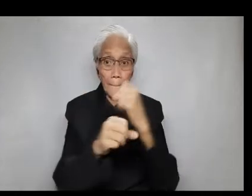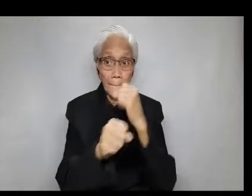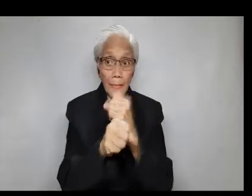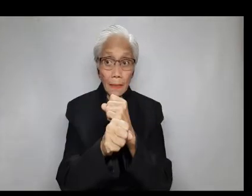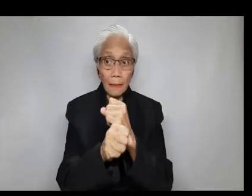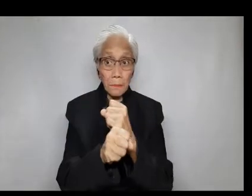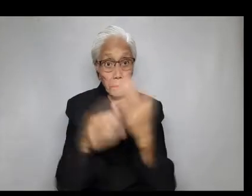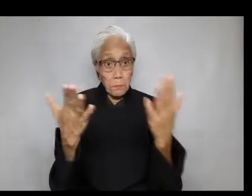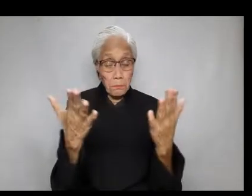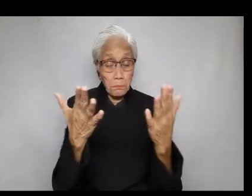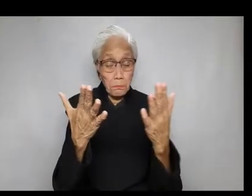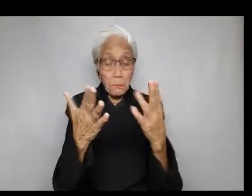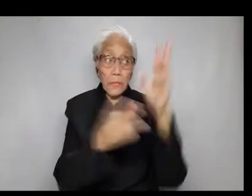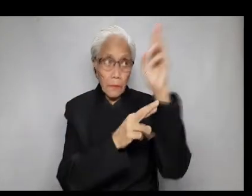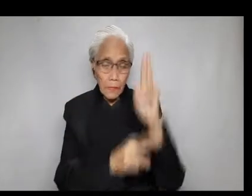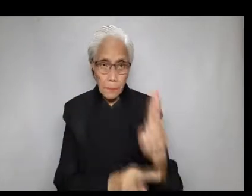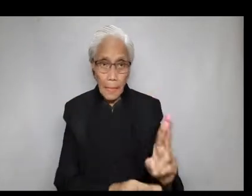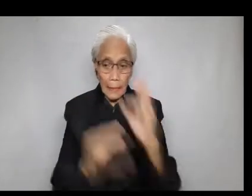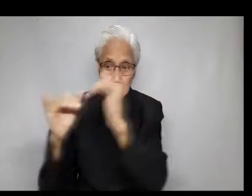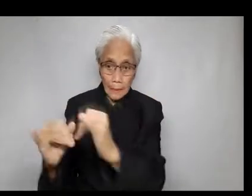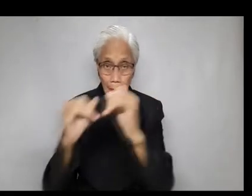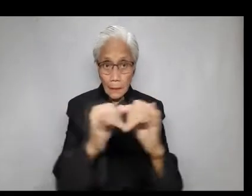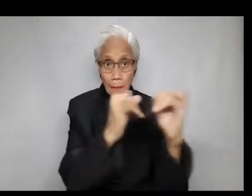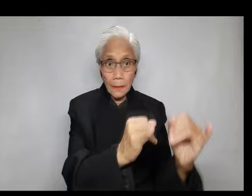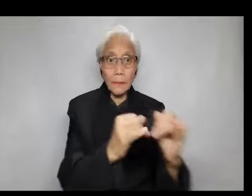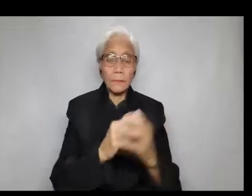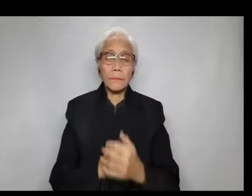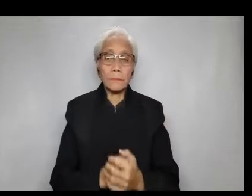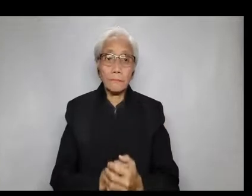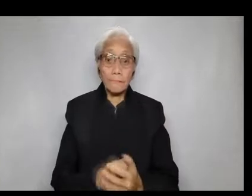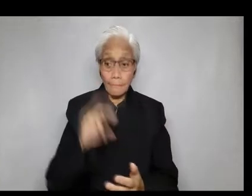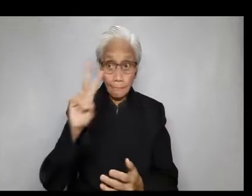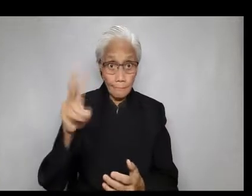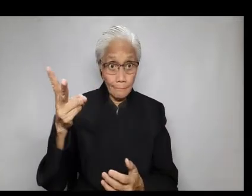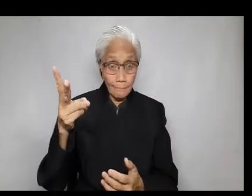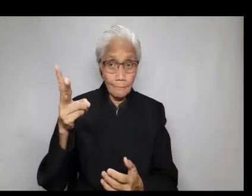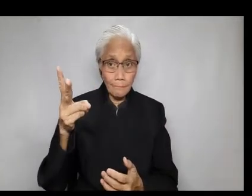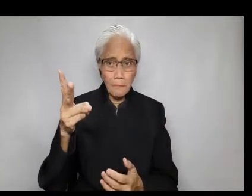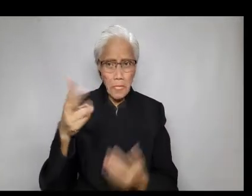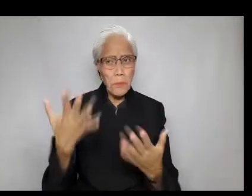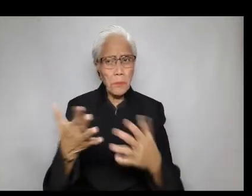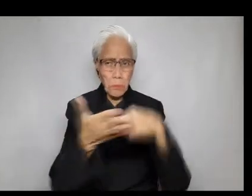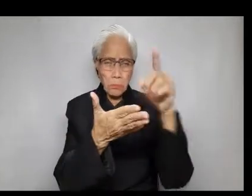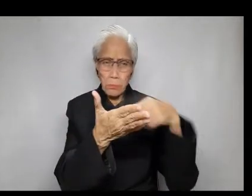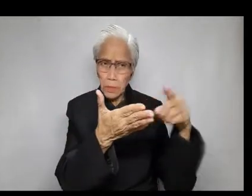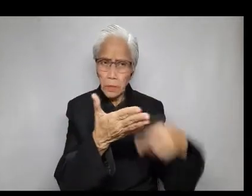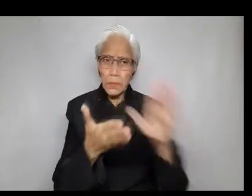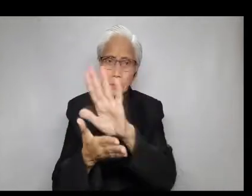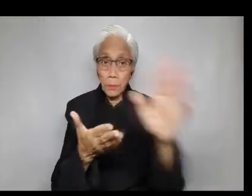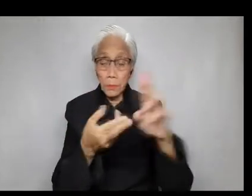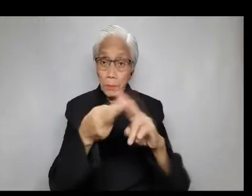made. So, respect this individuality. The second checklist is to